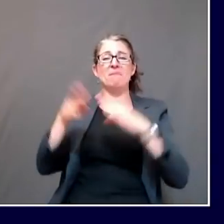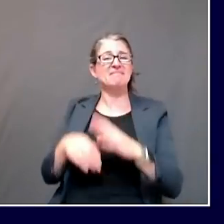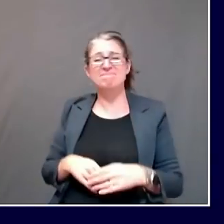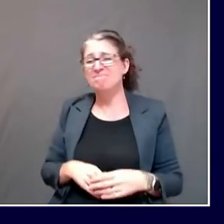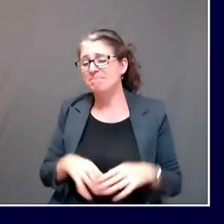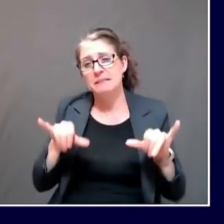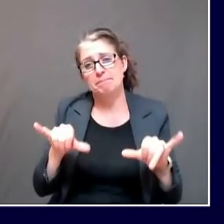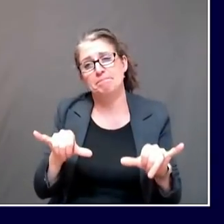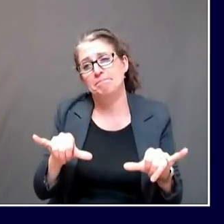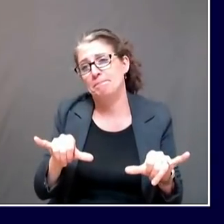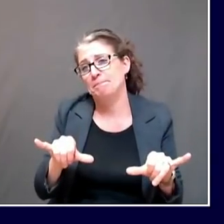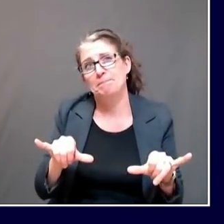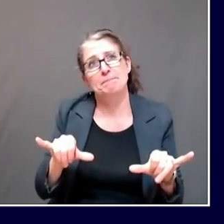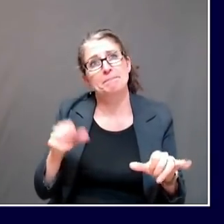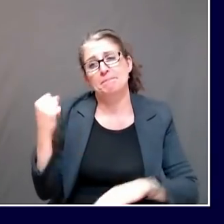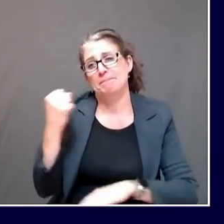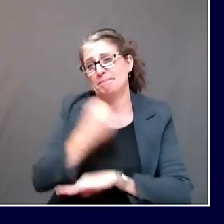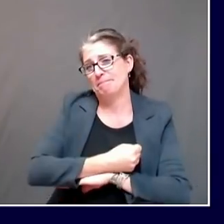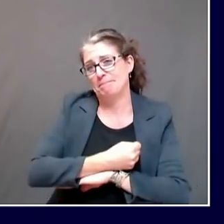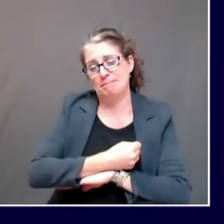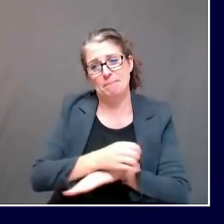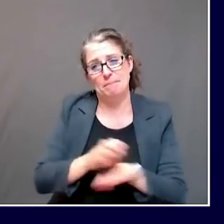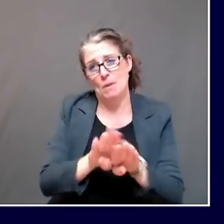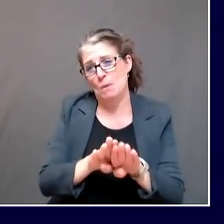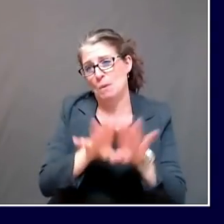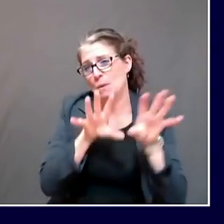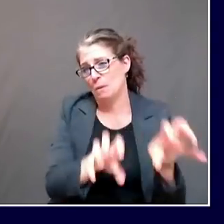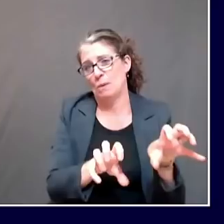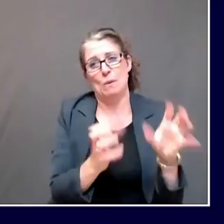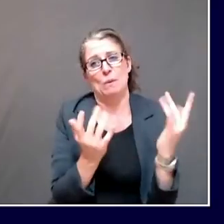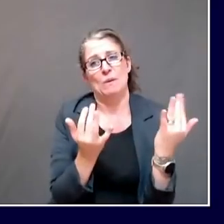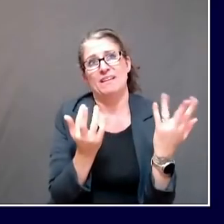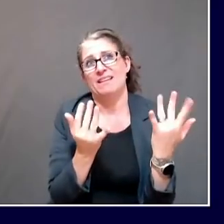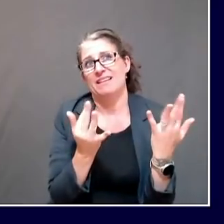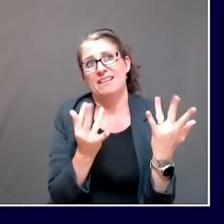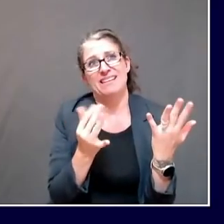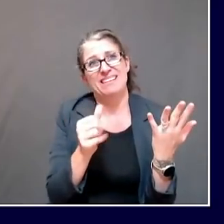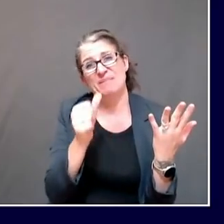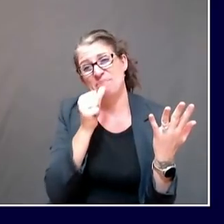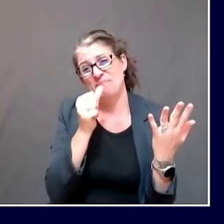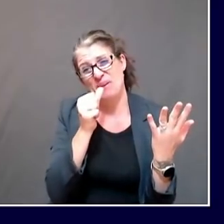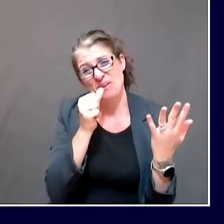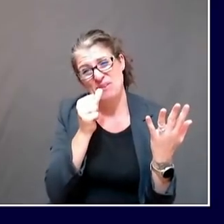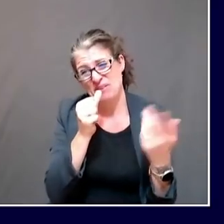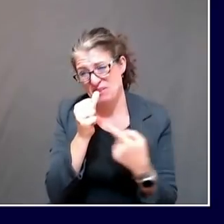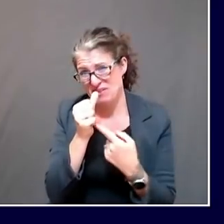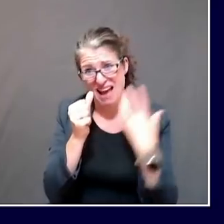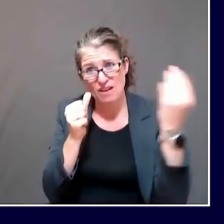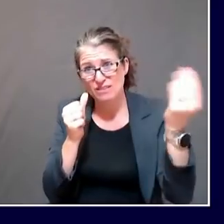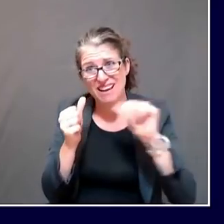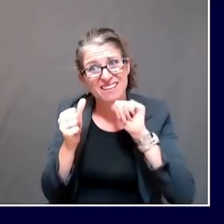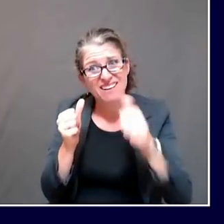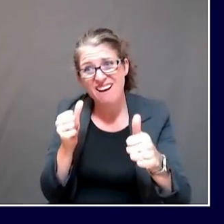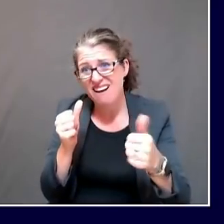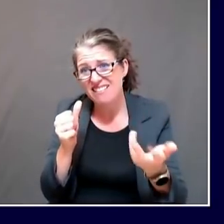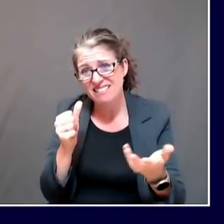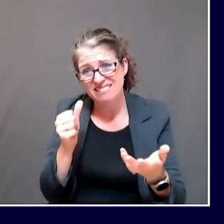bars, in particular indoor gatherings, there have been outbreaks in other states. We're very keenly aware of